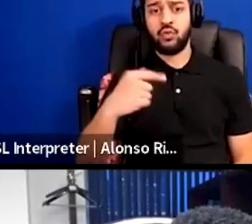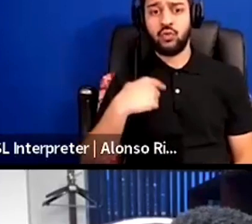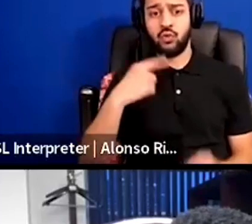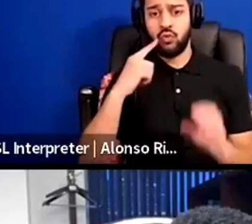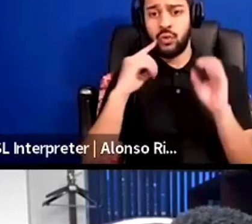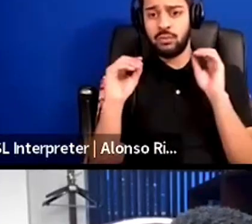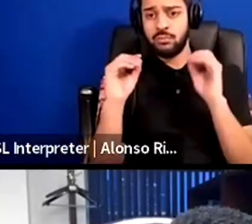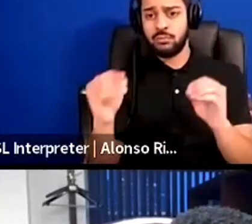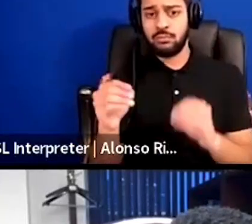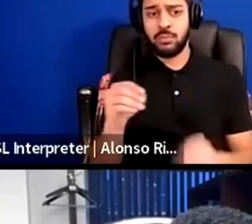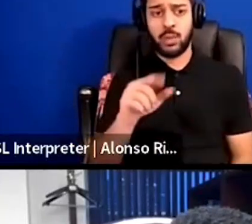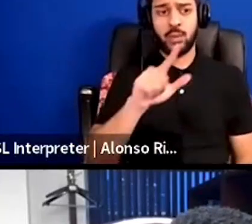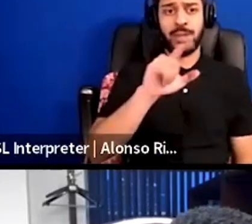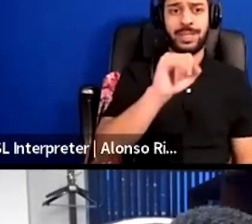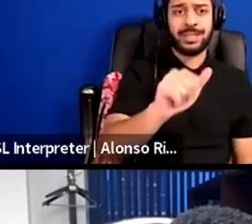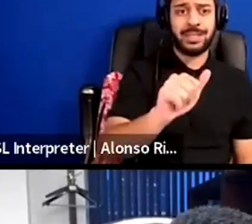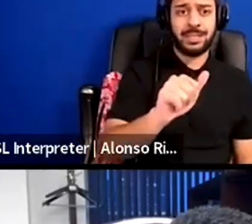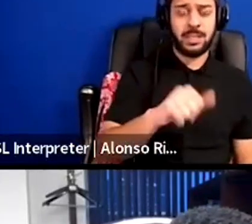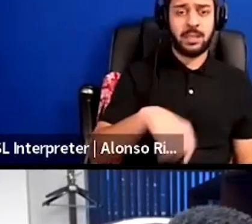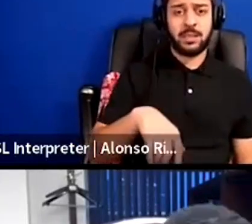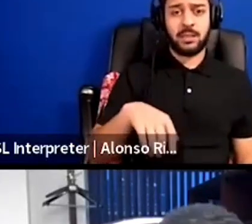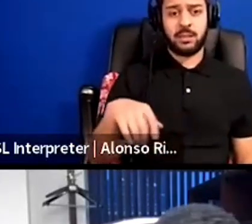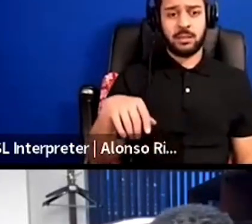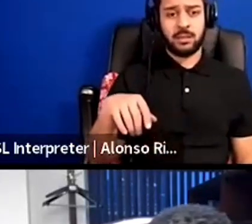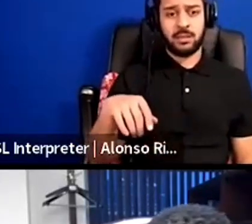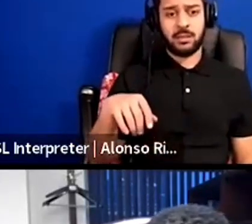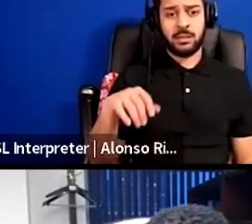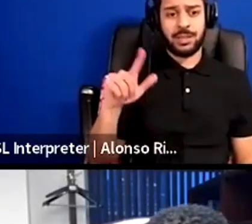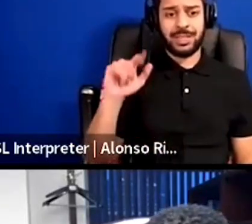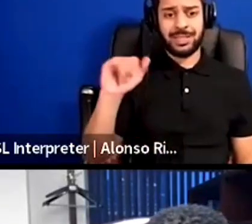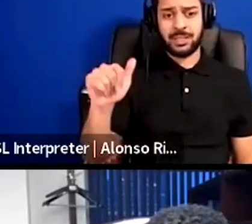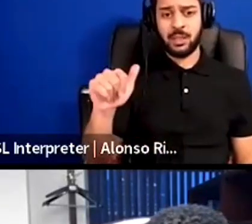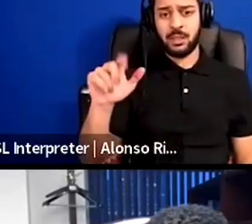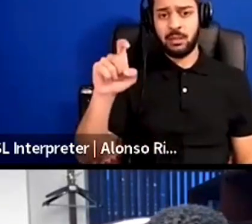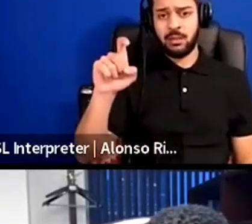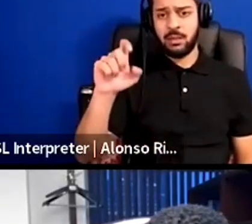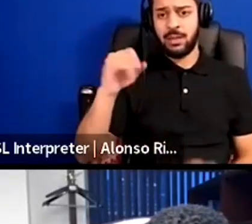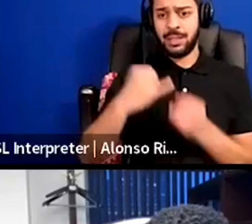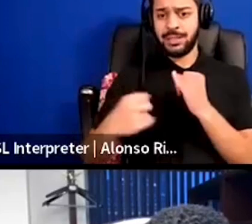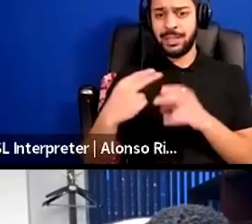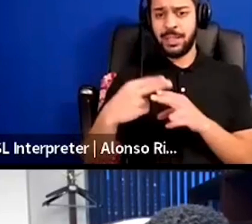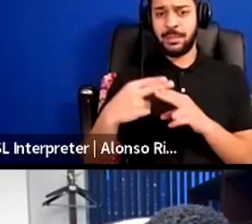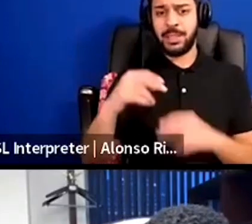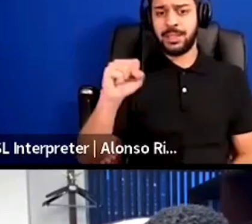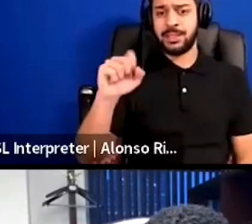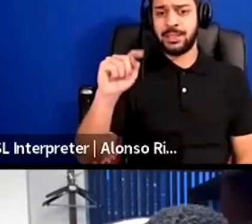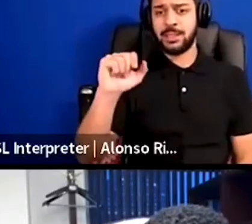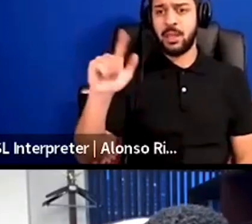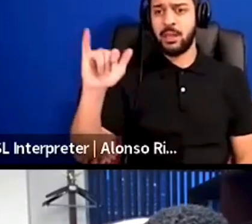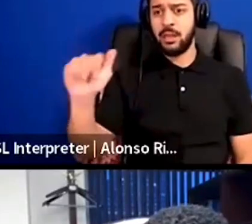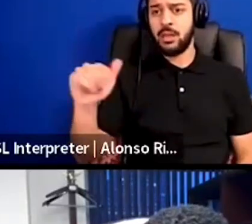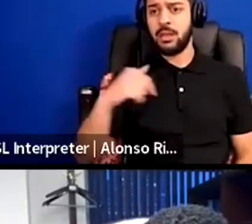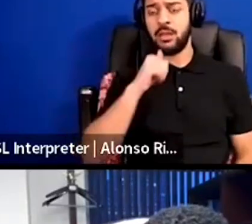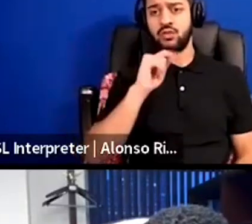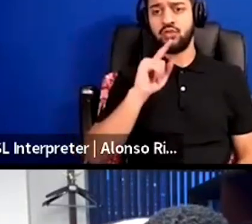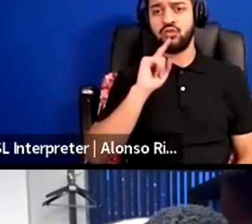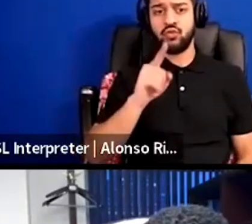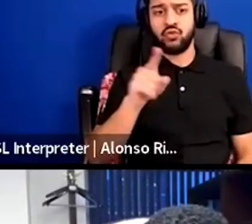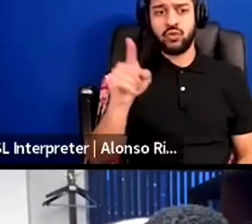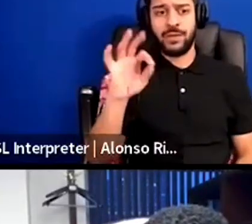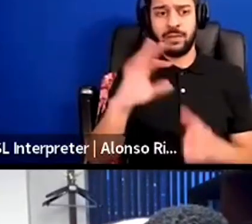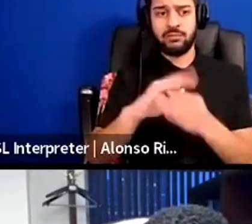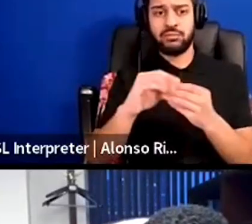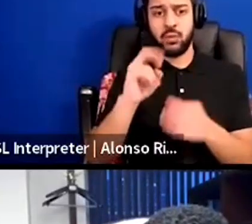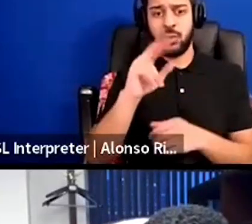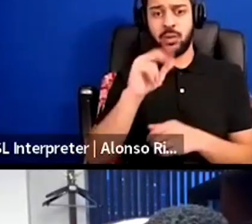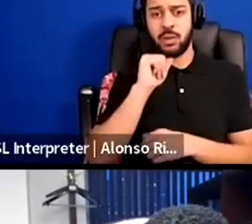you or Lisa, and I'm not even, is it pronounced Stalia? I wasn't sure. So I just wanted to give you all an opportunity.